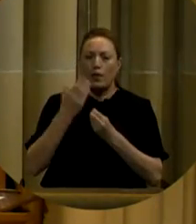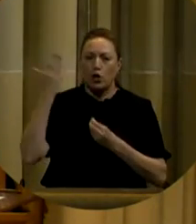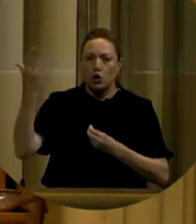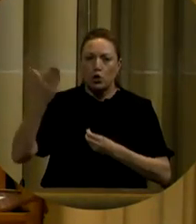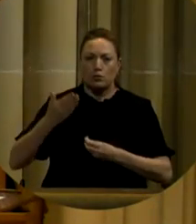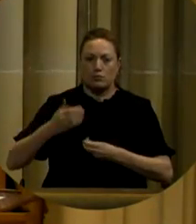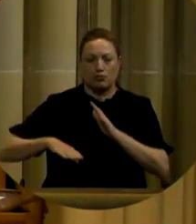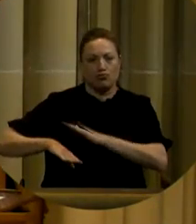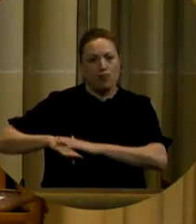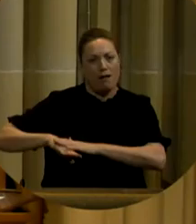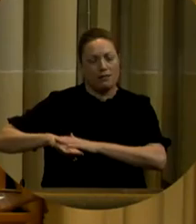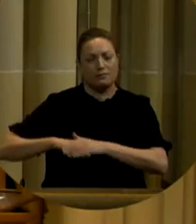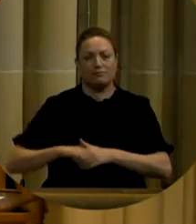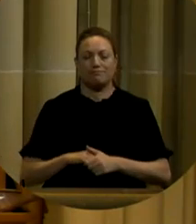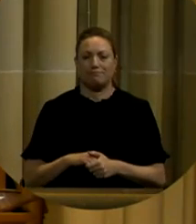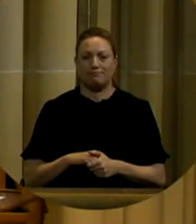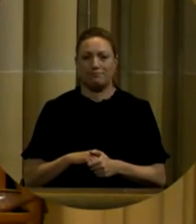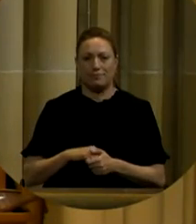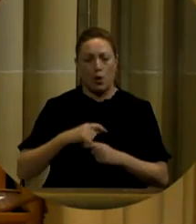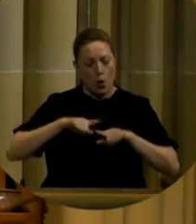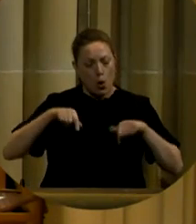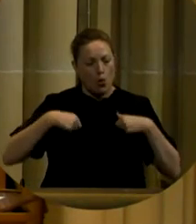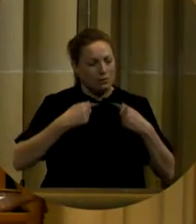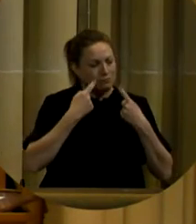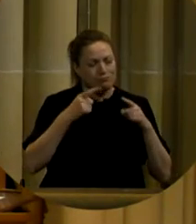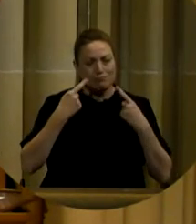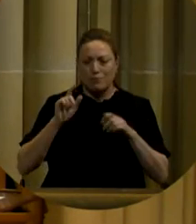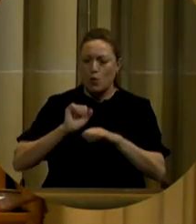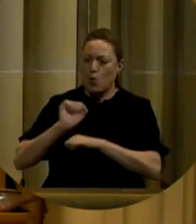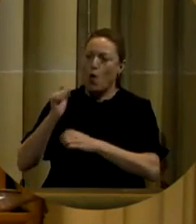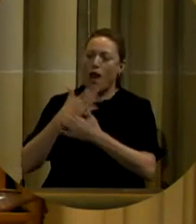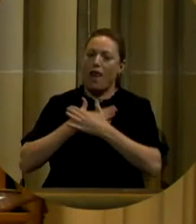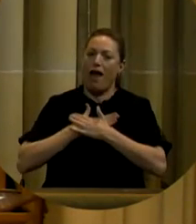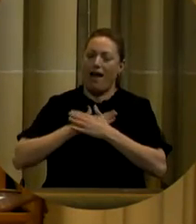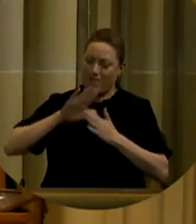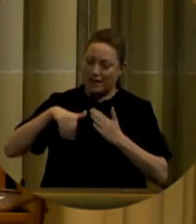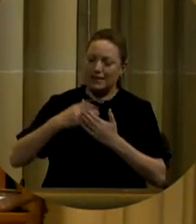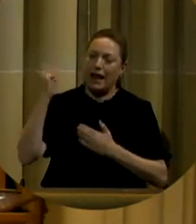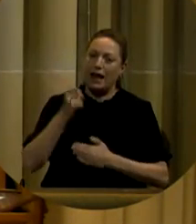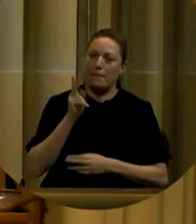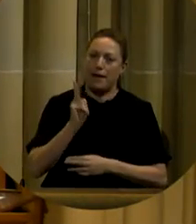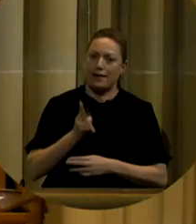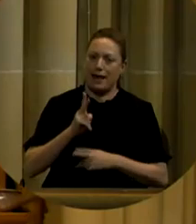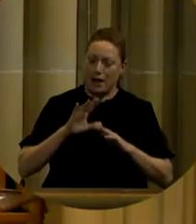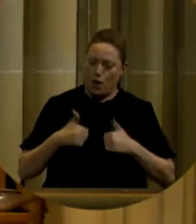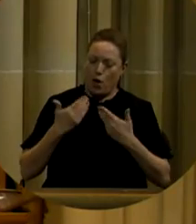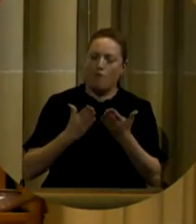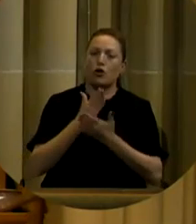proclaim the work of your love until he comes again, and we offer you the bread of life and the chalice of